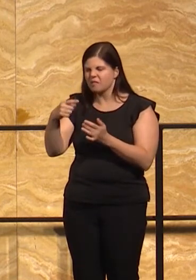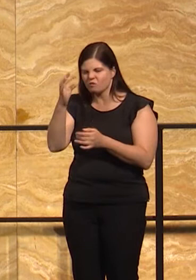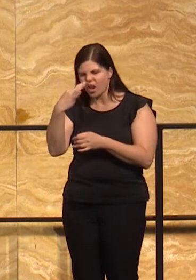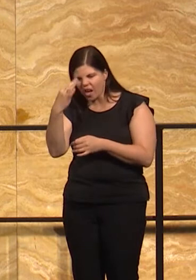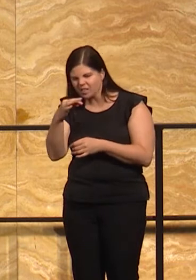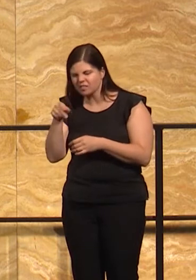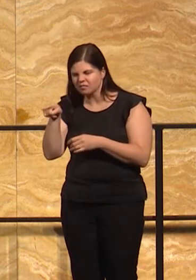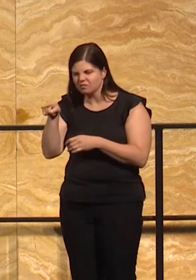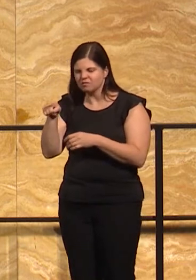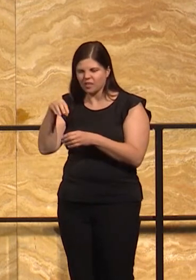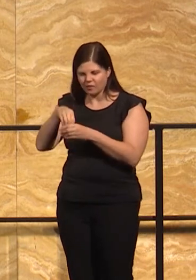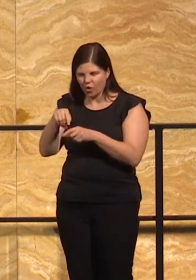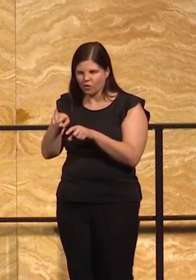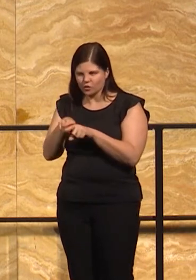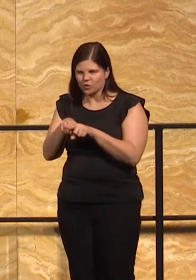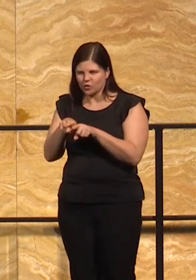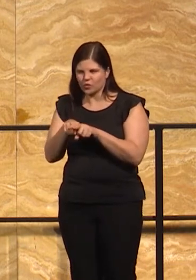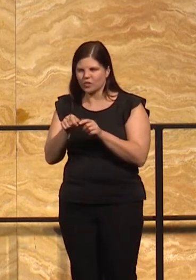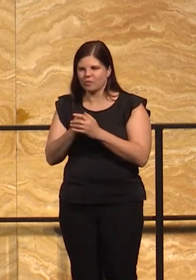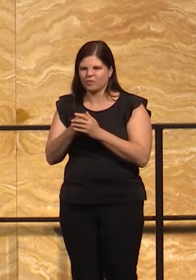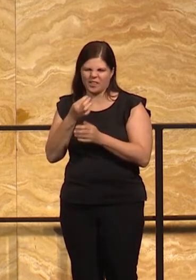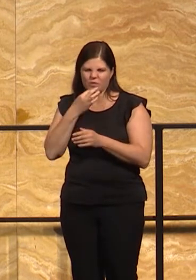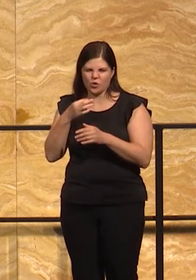to, like a few days ago, they.